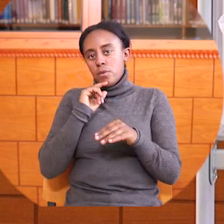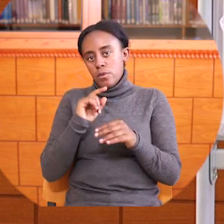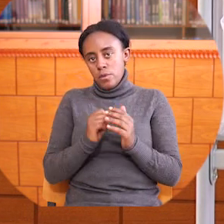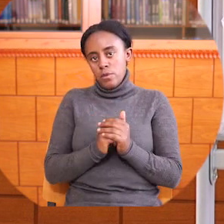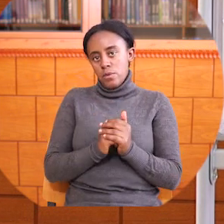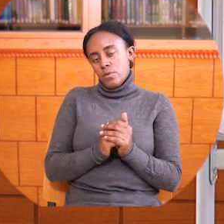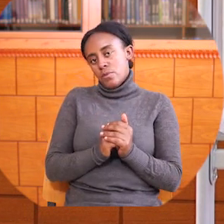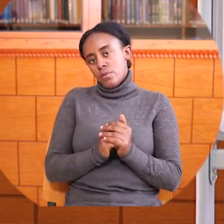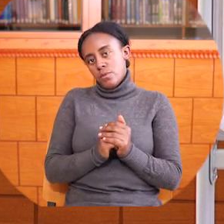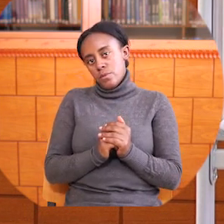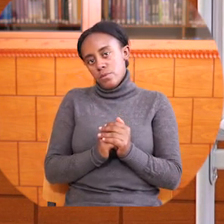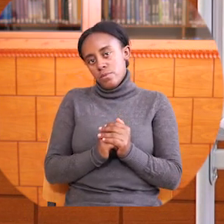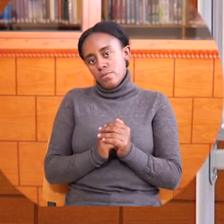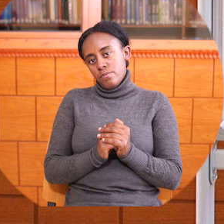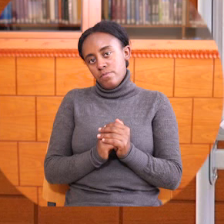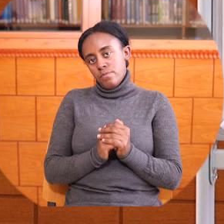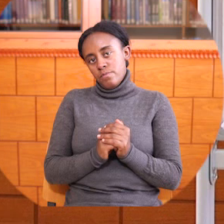shoot system.